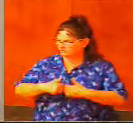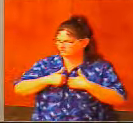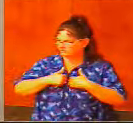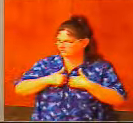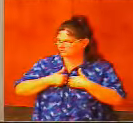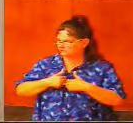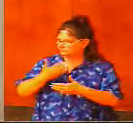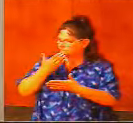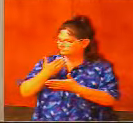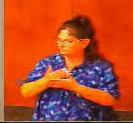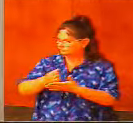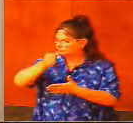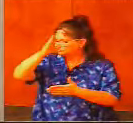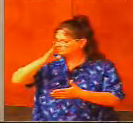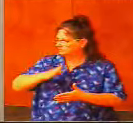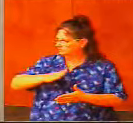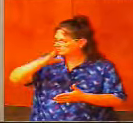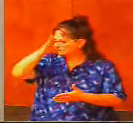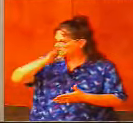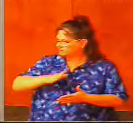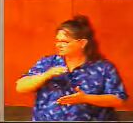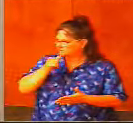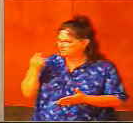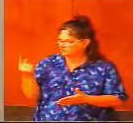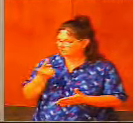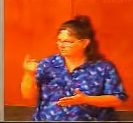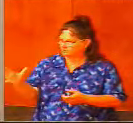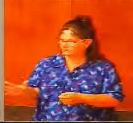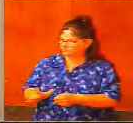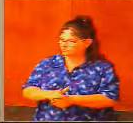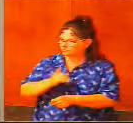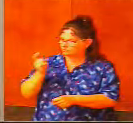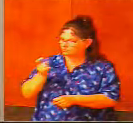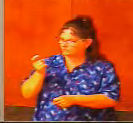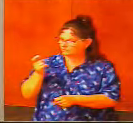The good guys don't always win here.